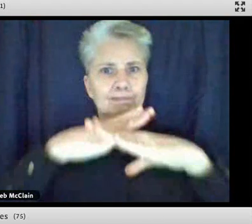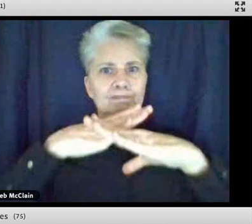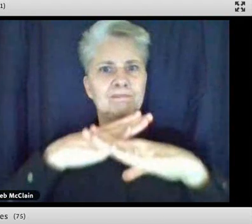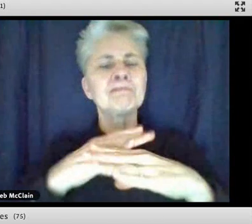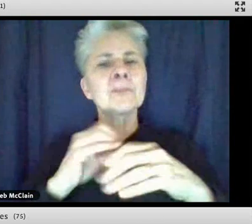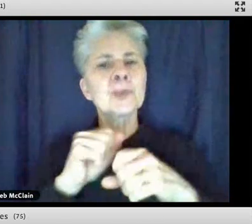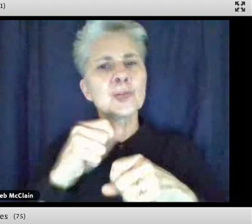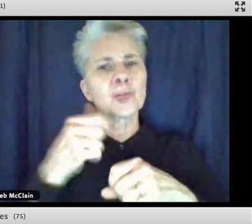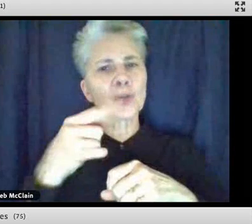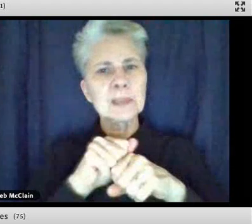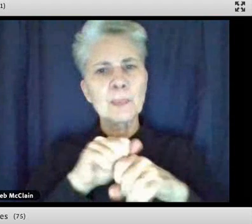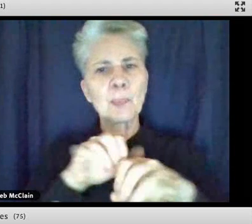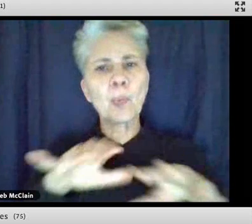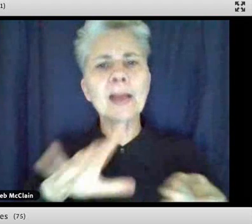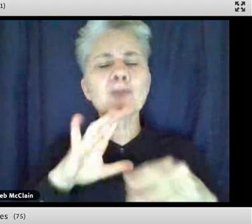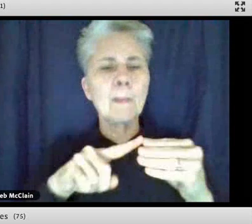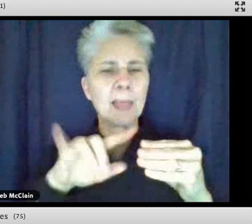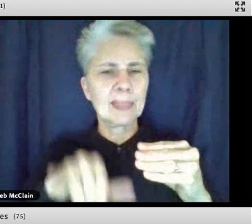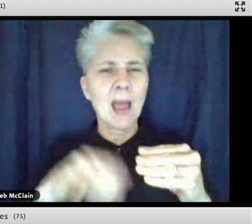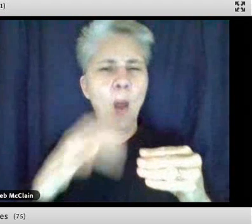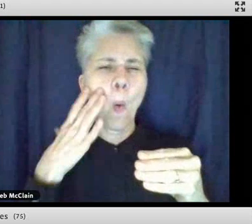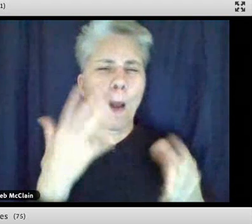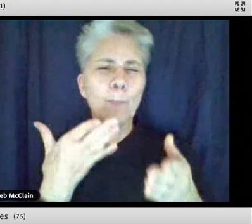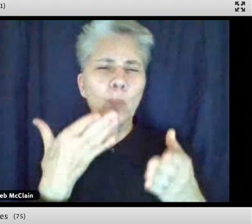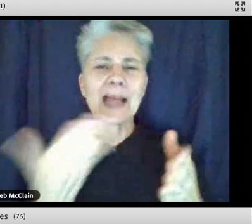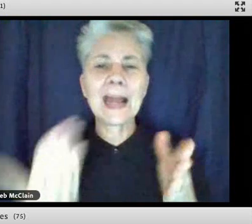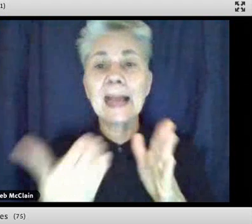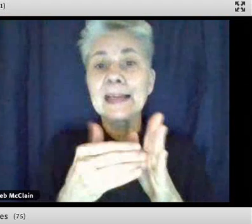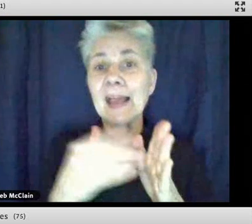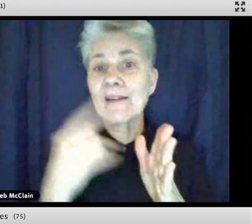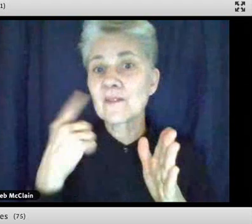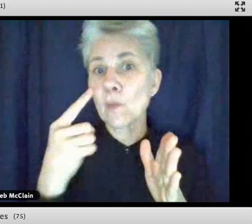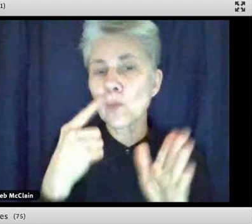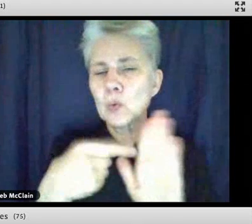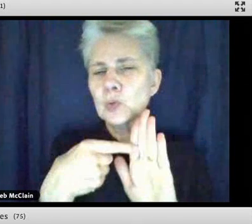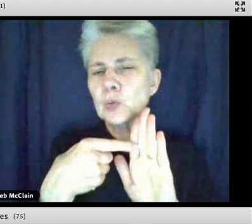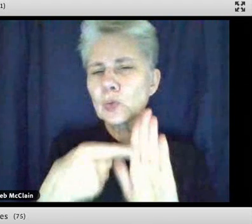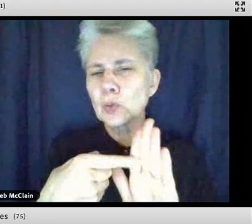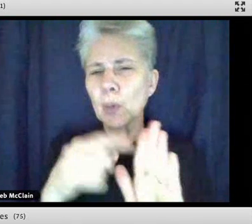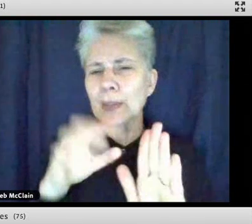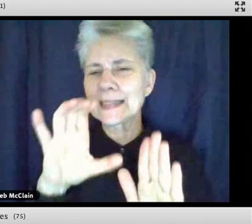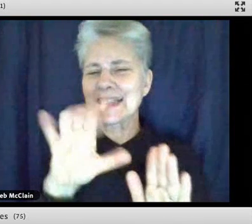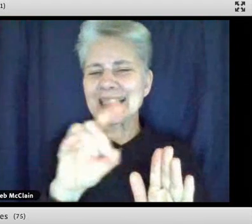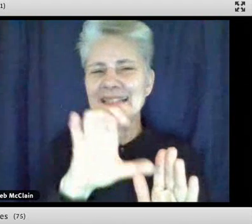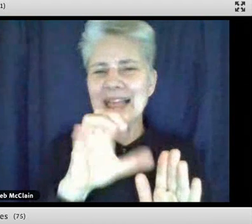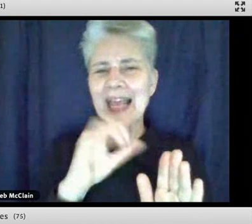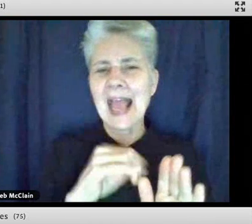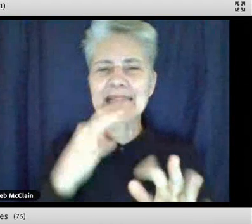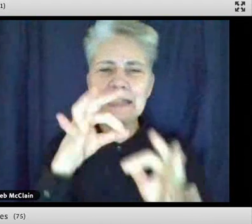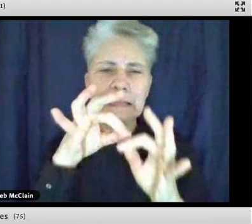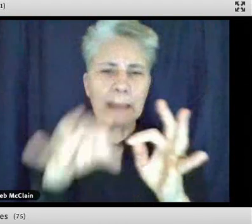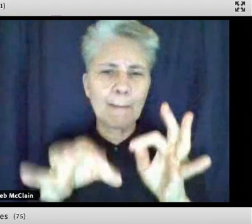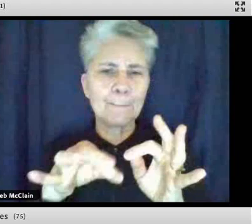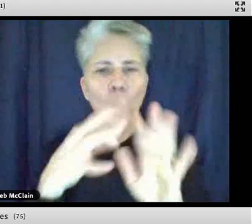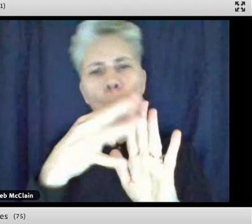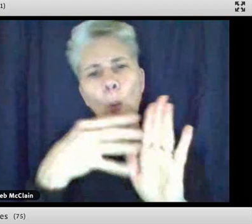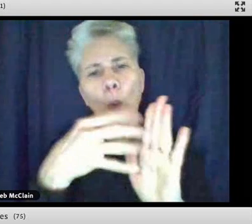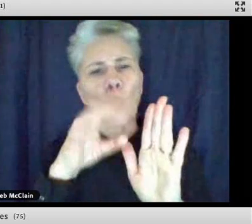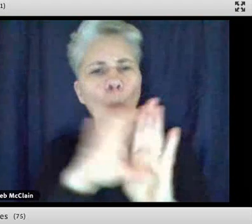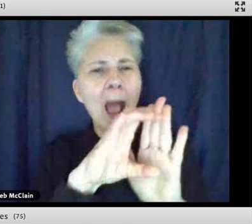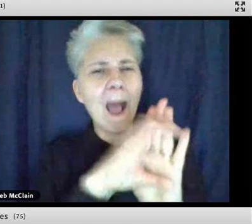germs. Again, we've talked a little bit about that. And the reason I've presented this again is to show you that the CDC has some very simple